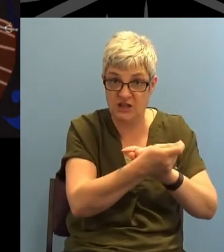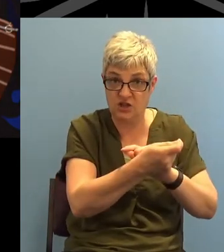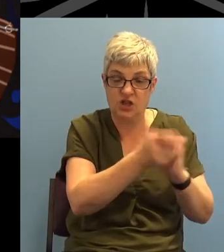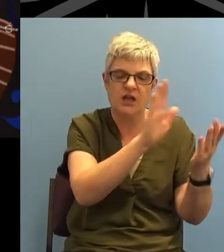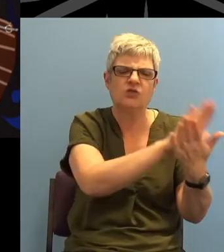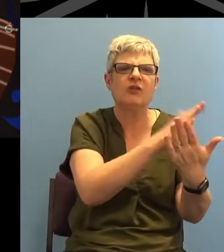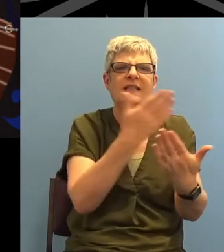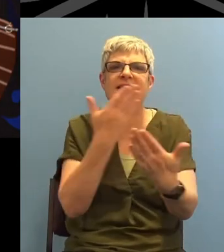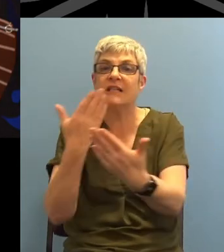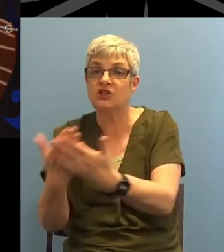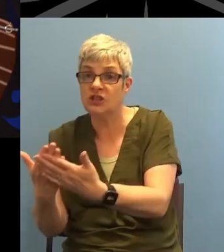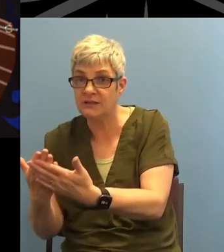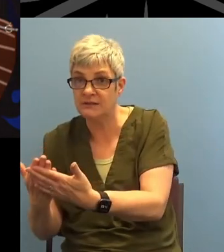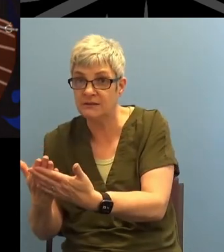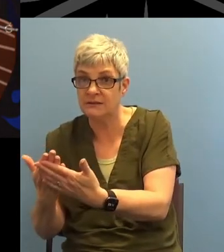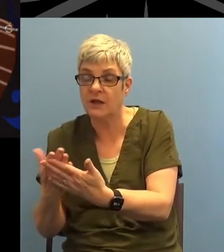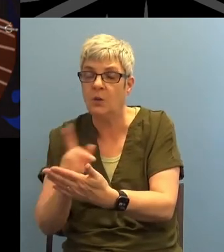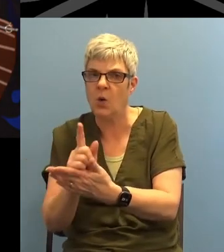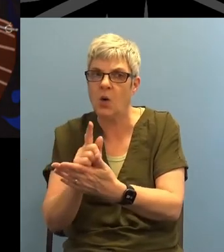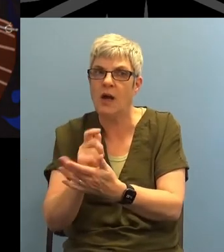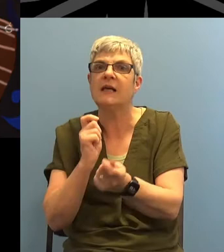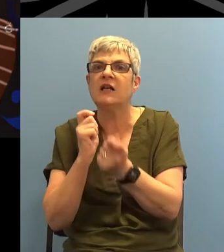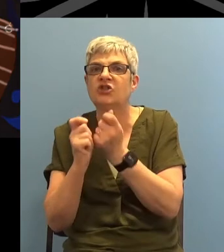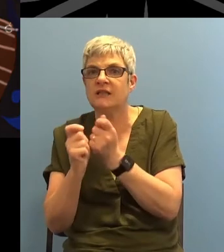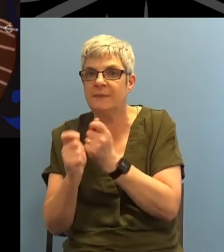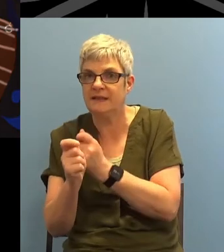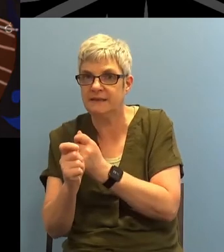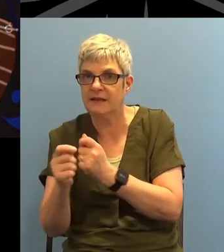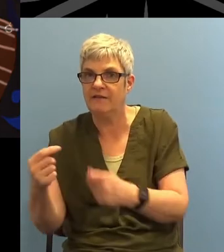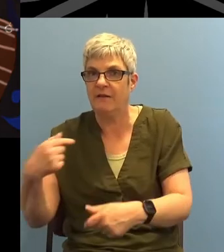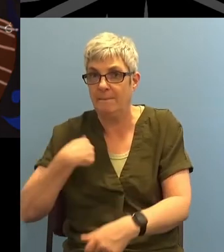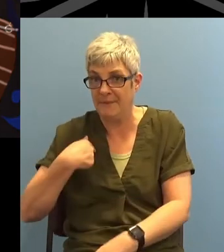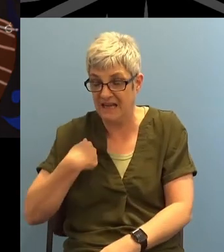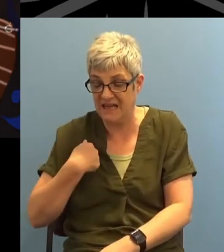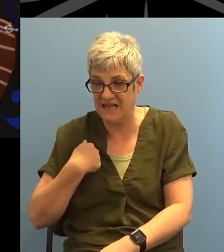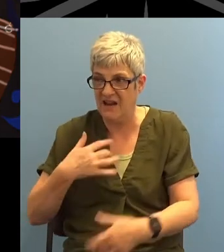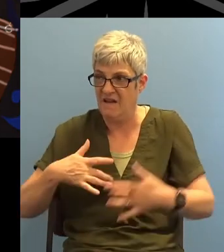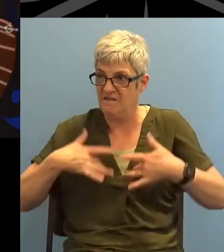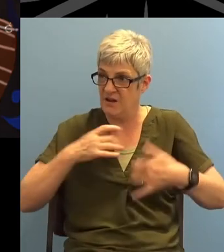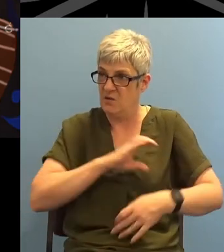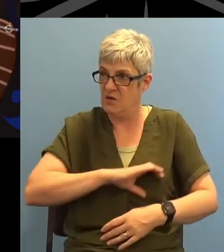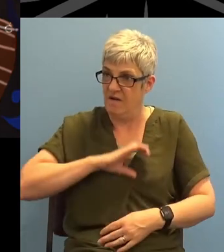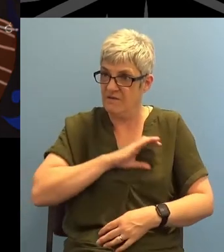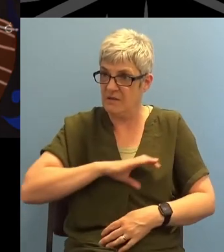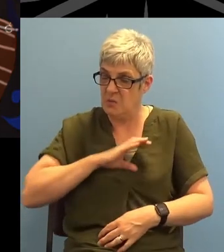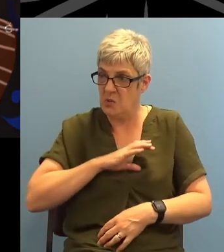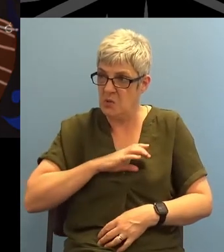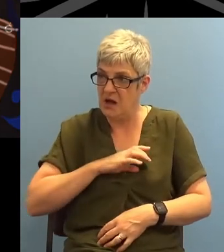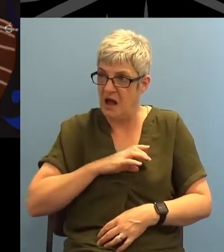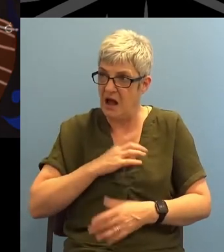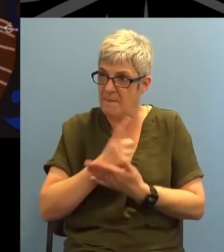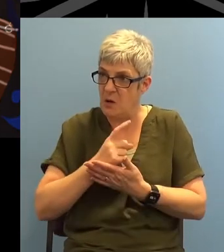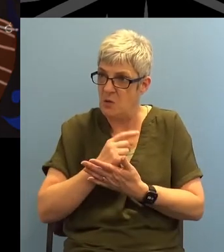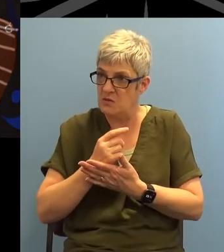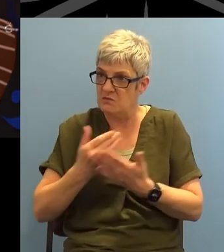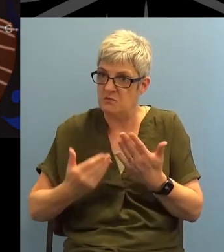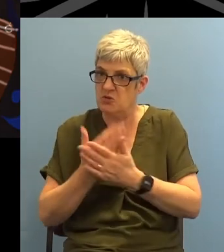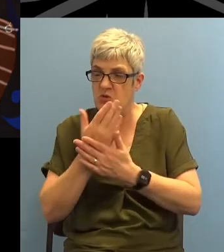transition is the adjustment that it takes me to feel comfortable and familiar with that new layout of the